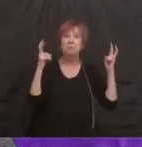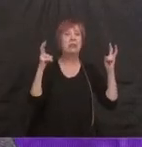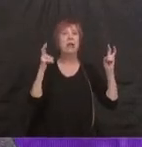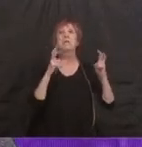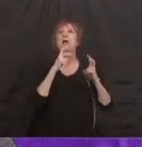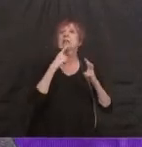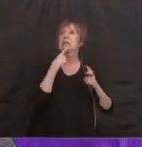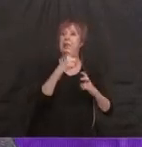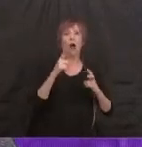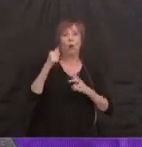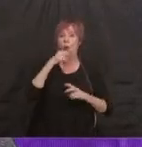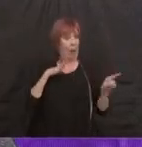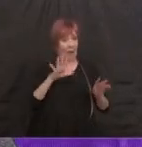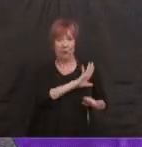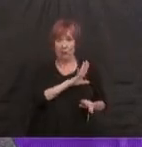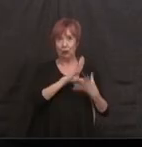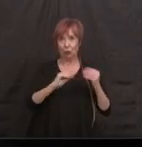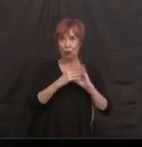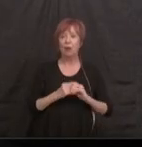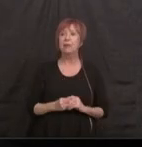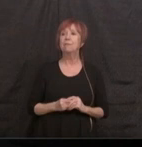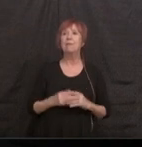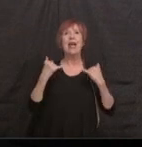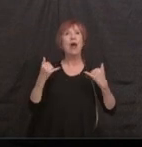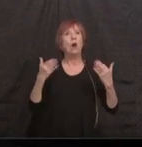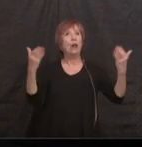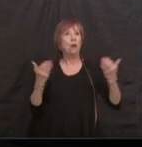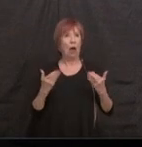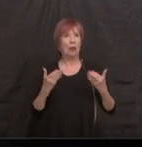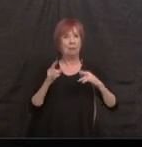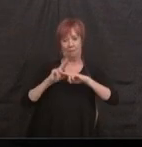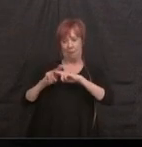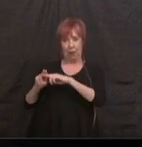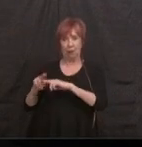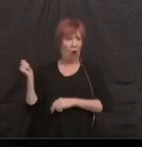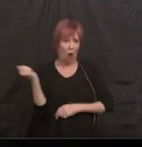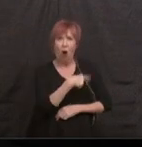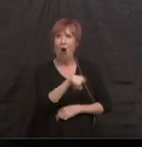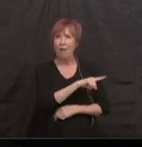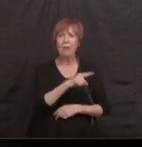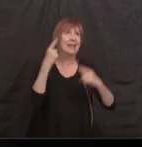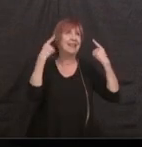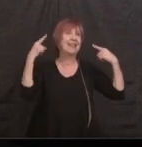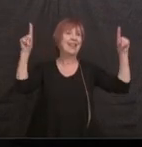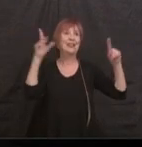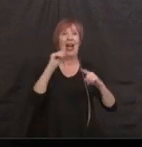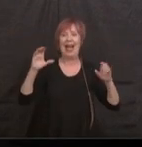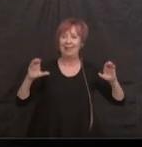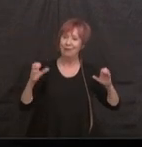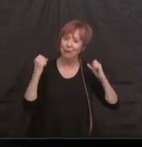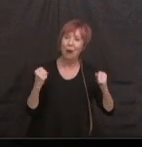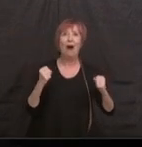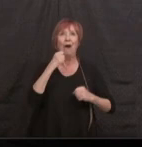women. I would now like to welcome our panelists, who are all successful and dynamic women making